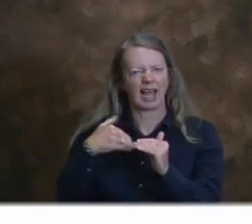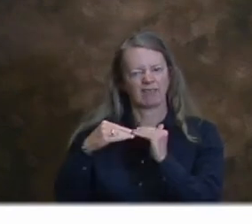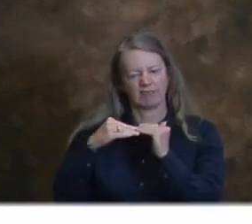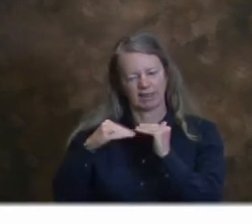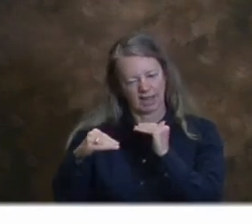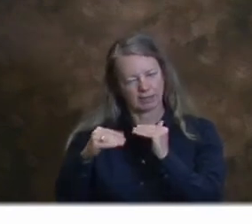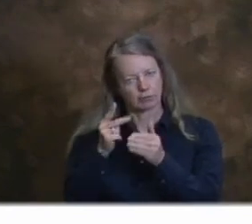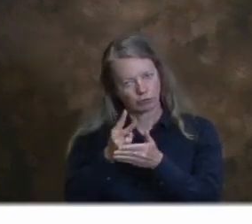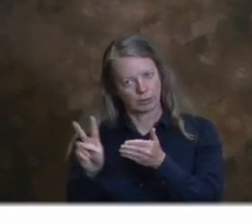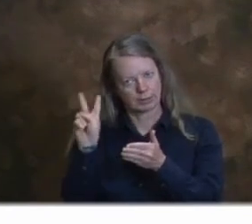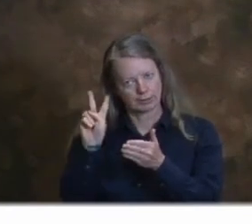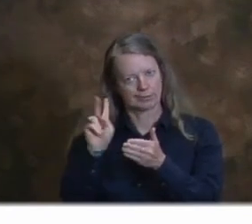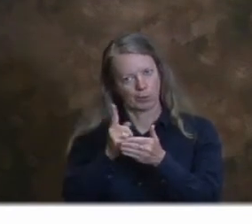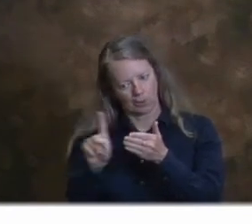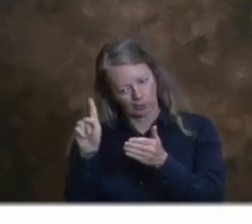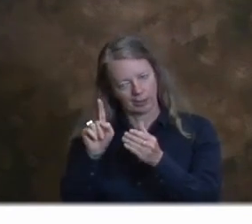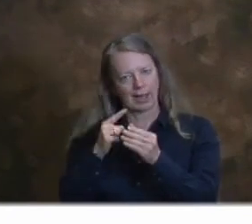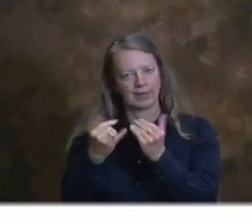prior.